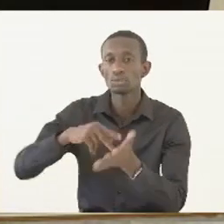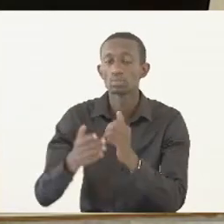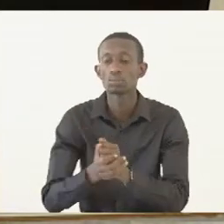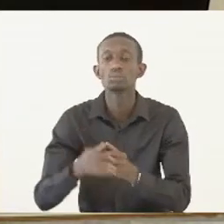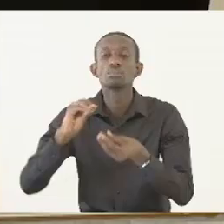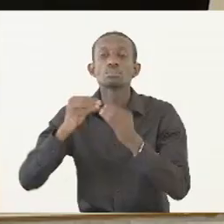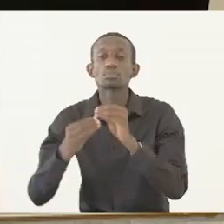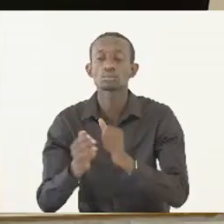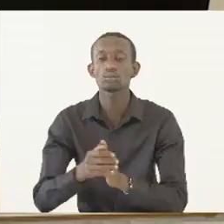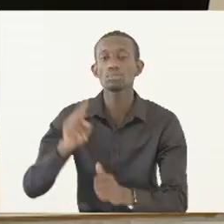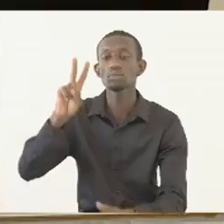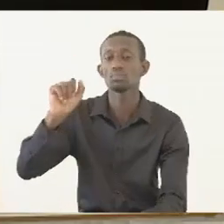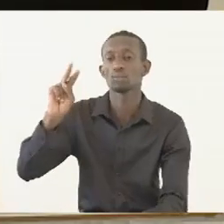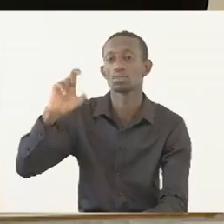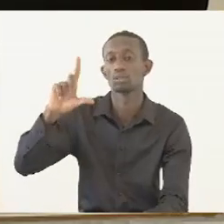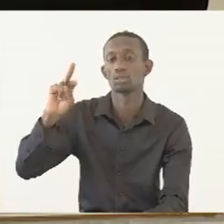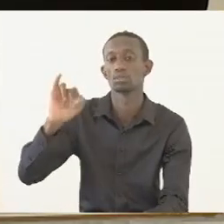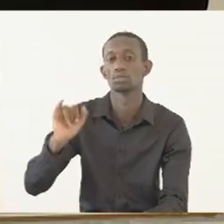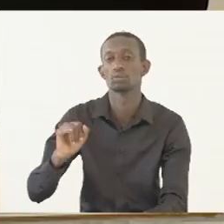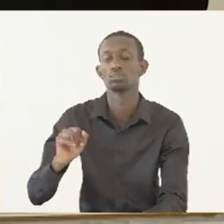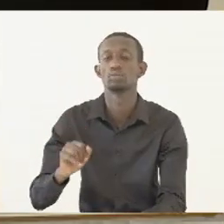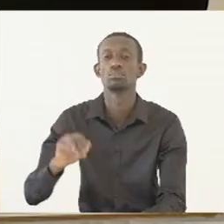valence electrons,